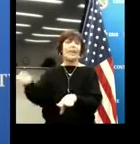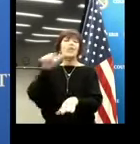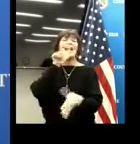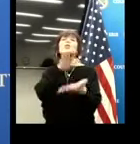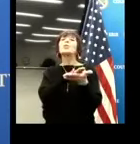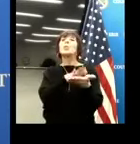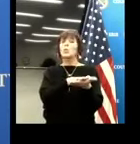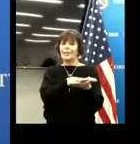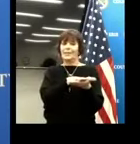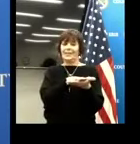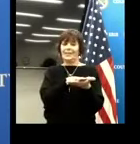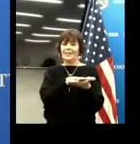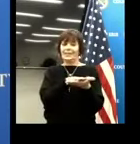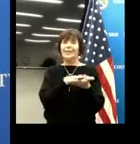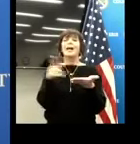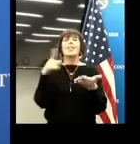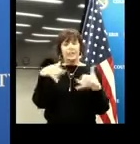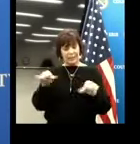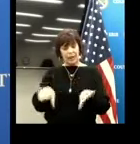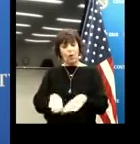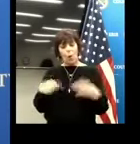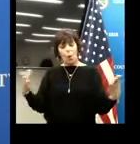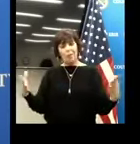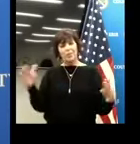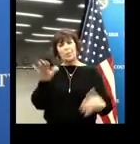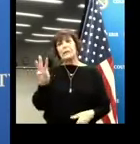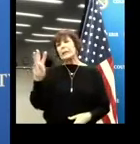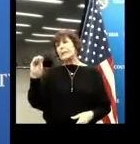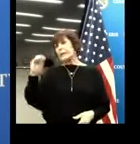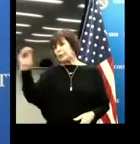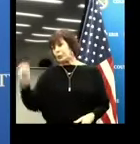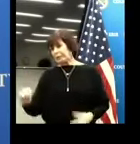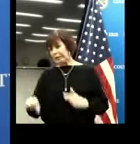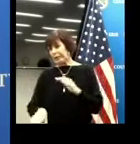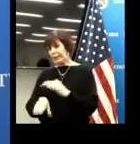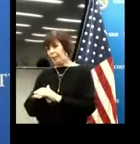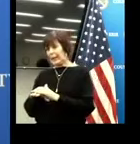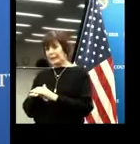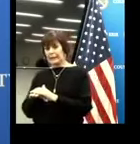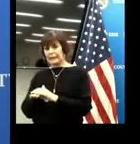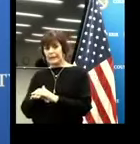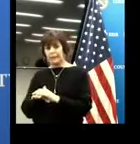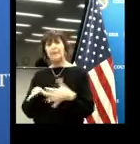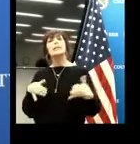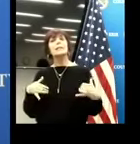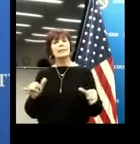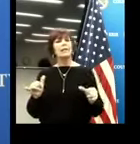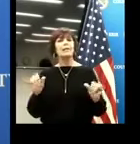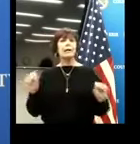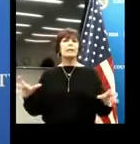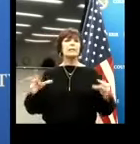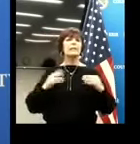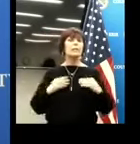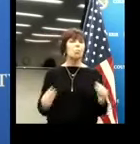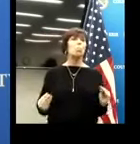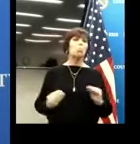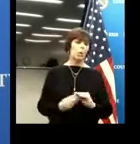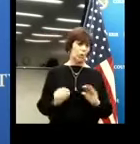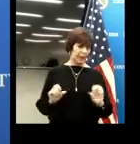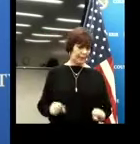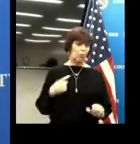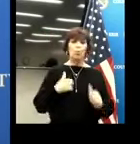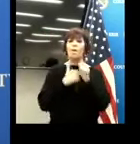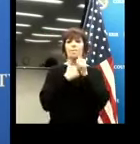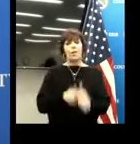schools. They are still open. They were at about 60% capacity countywide. They can still accept more. We are